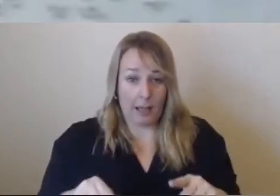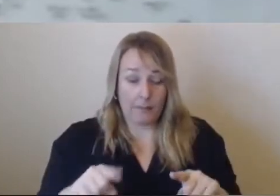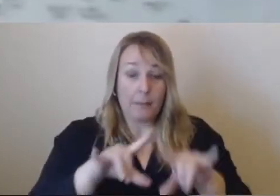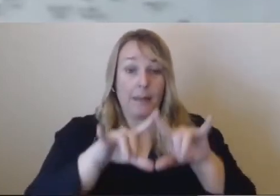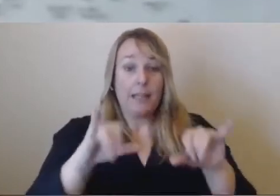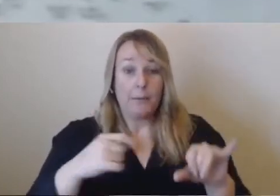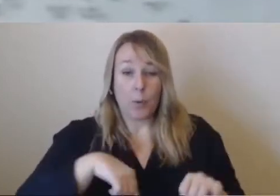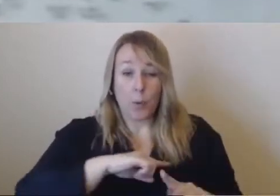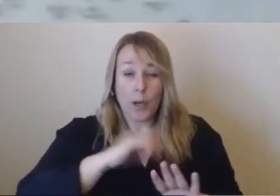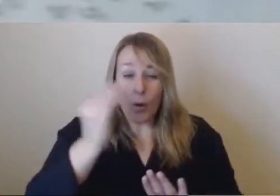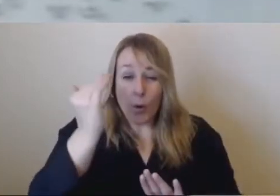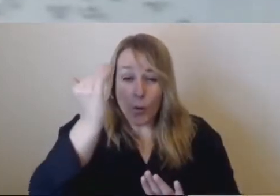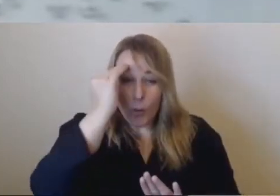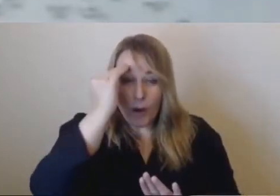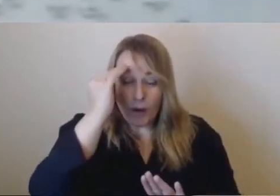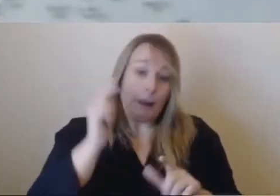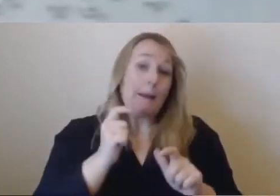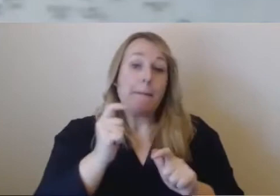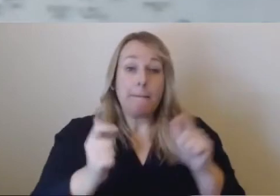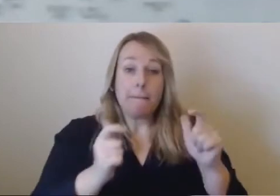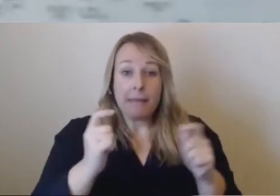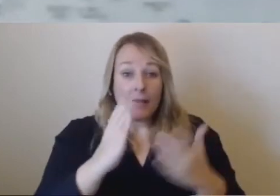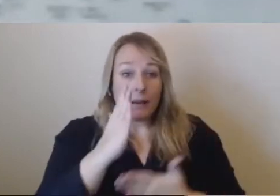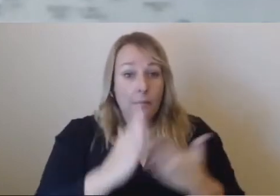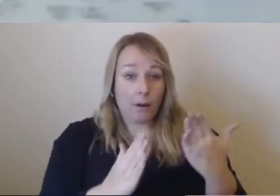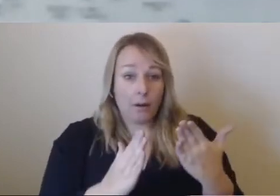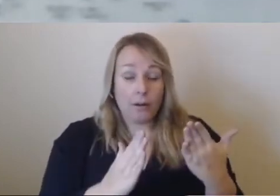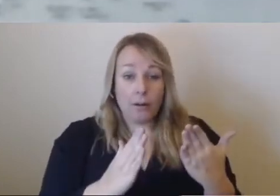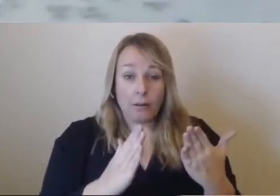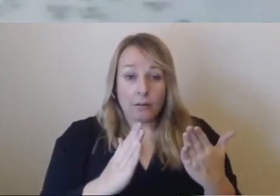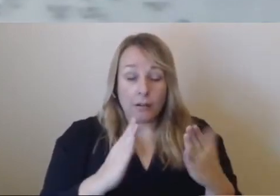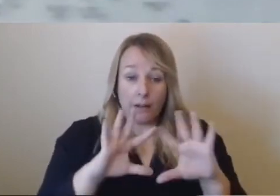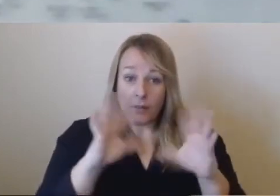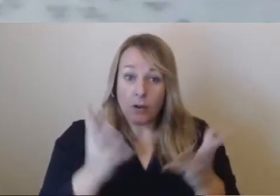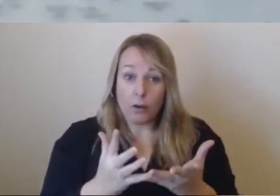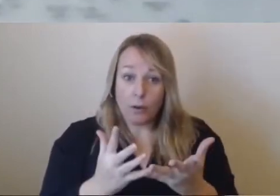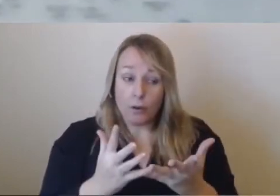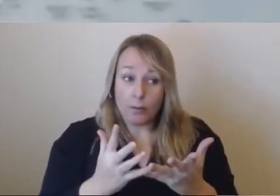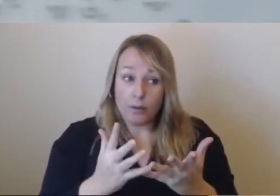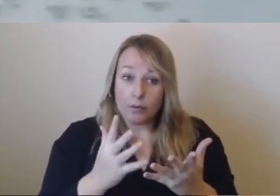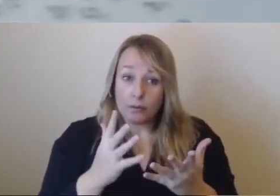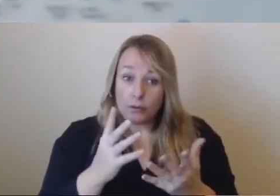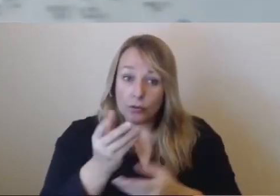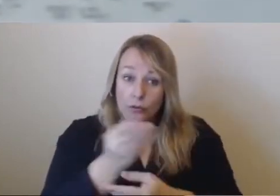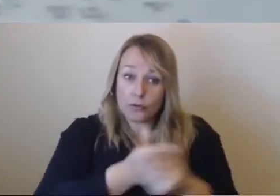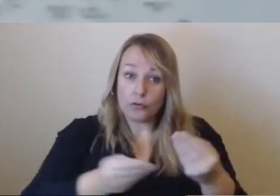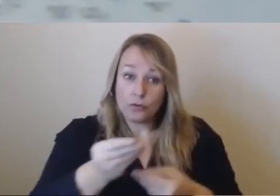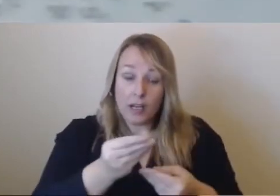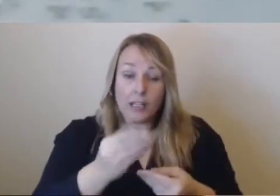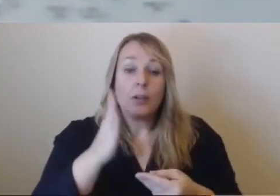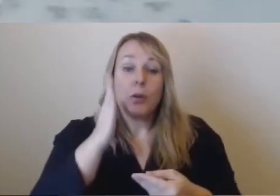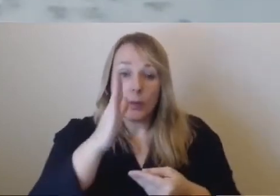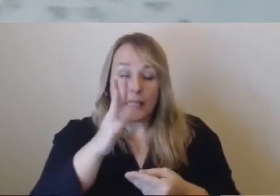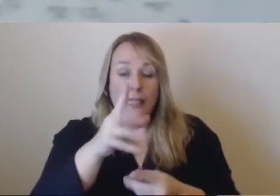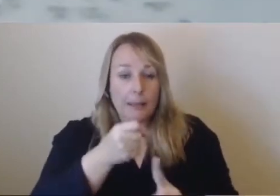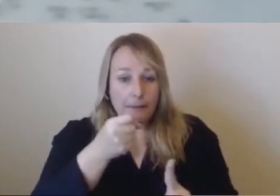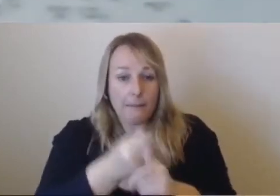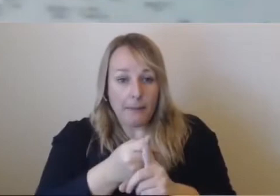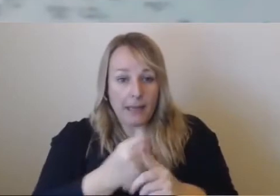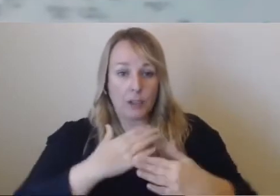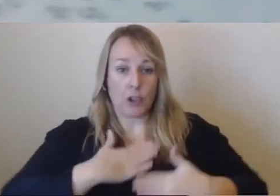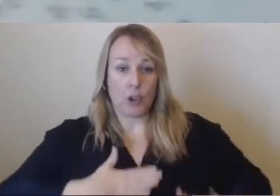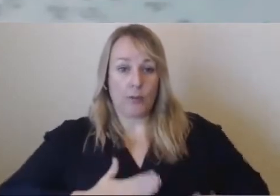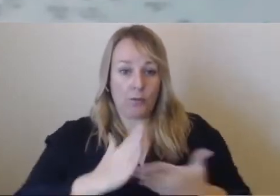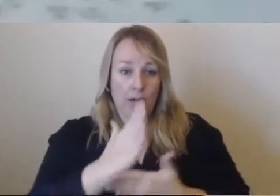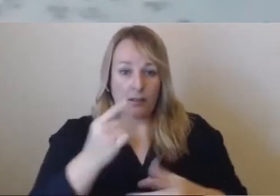that a good proportion of this global arms trade, in fact, goes to enable the violation of human rights, to exacerbate armed